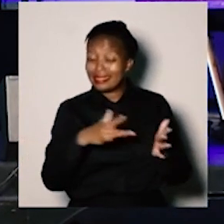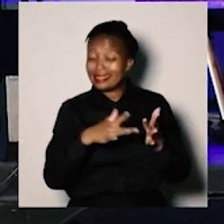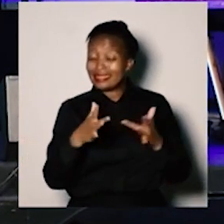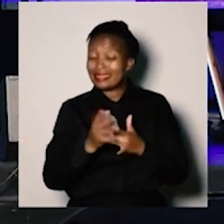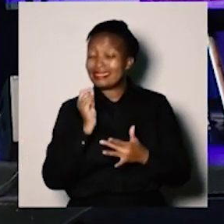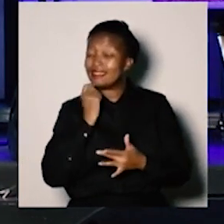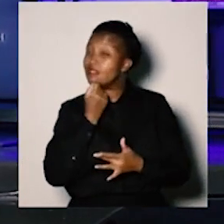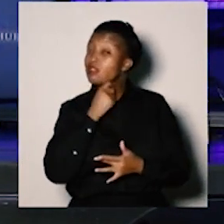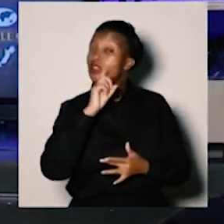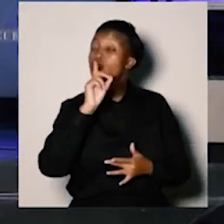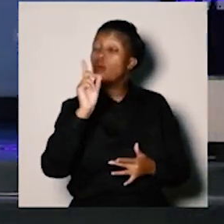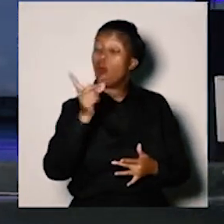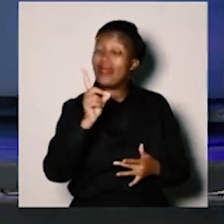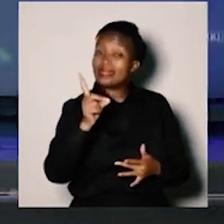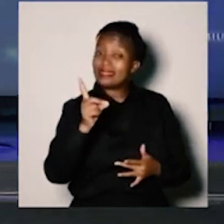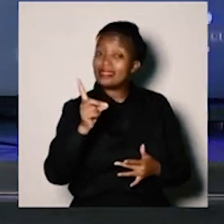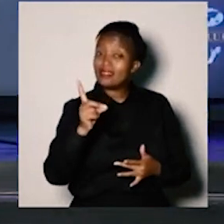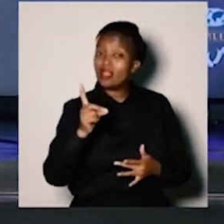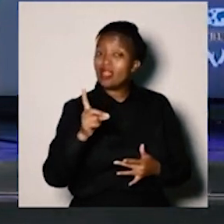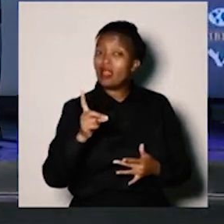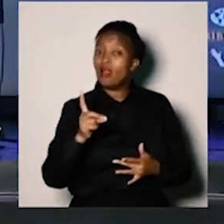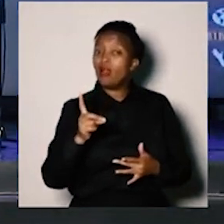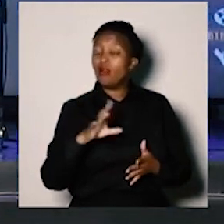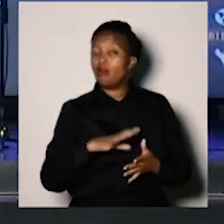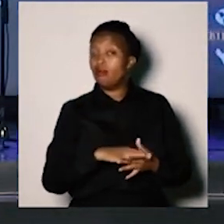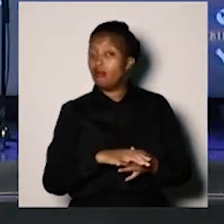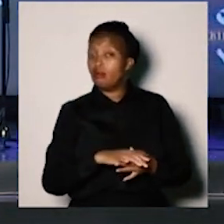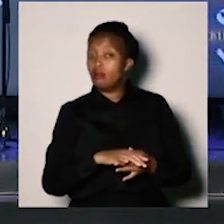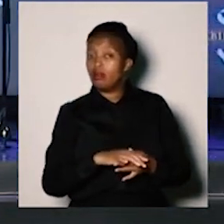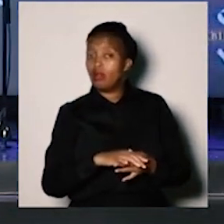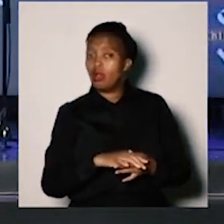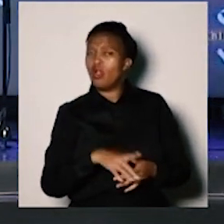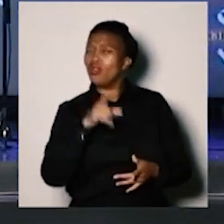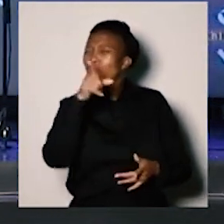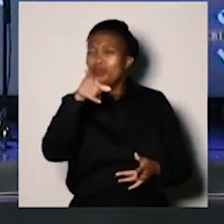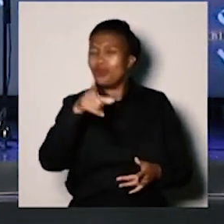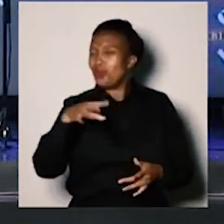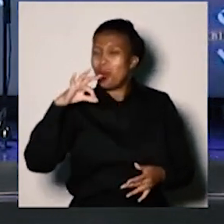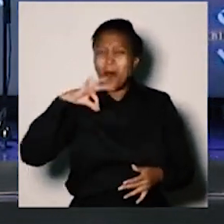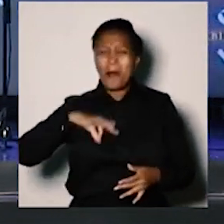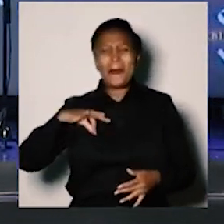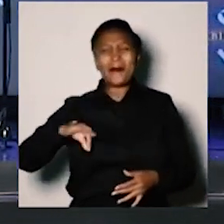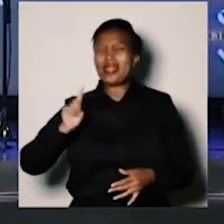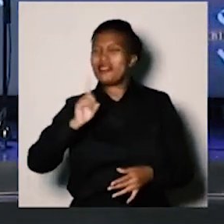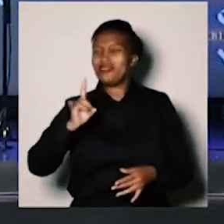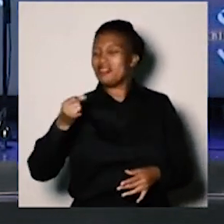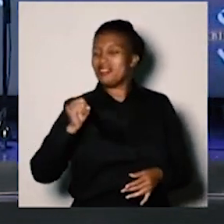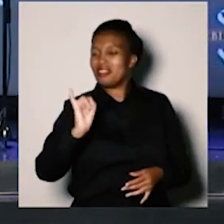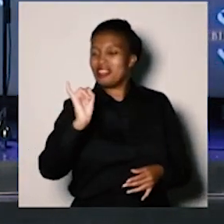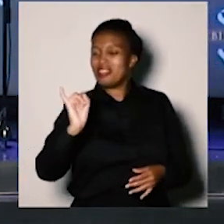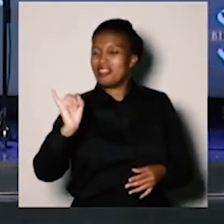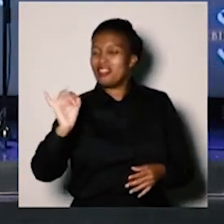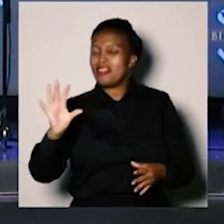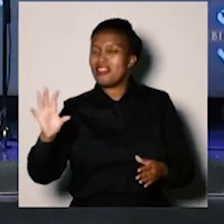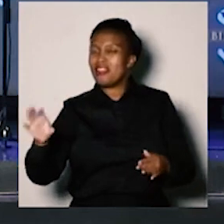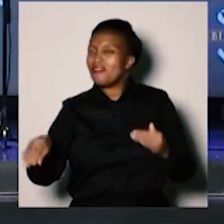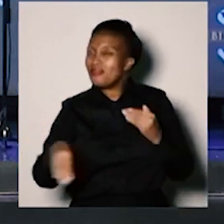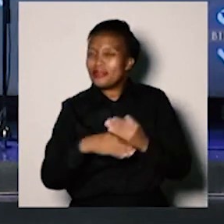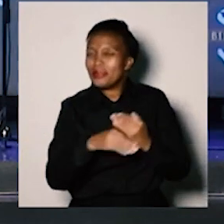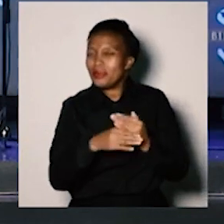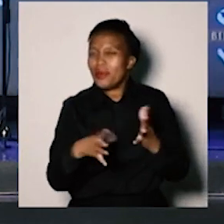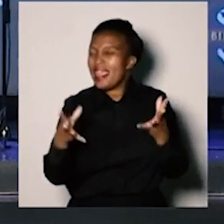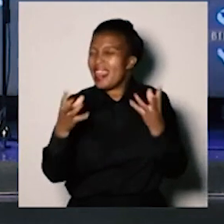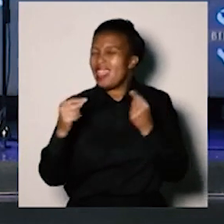says, for what is a man profited if he shall gain the whole